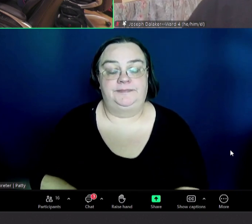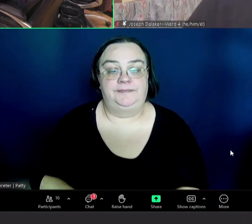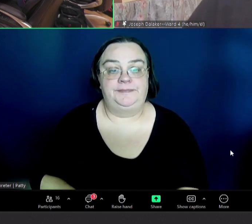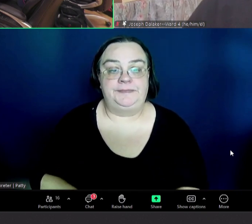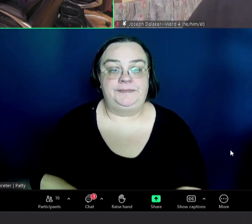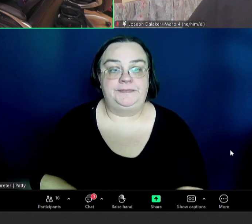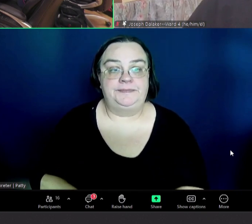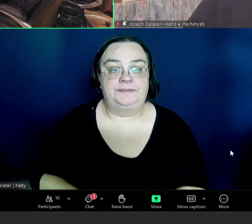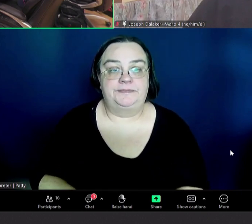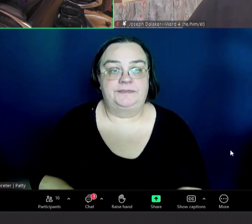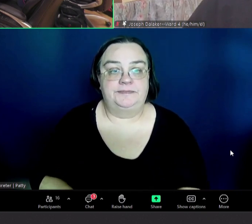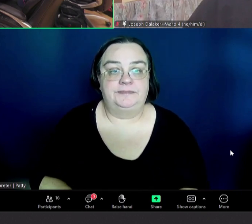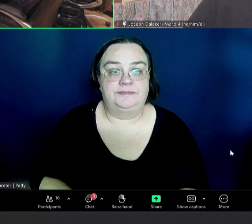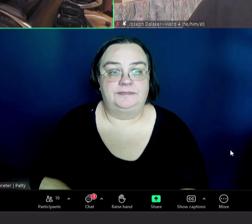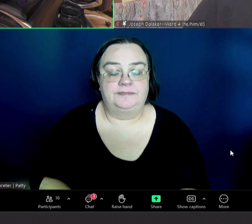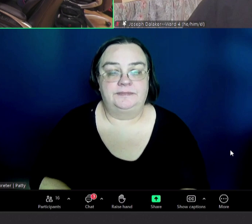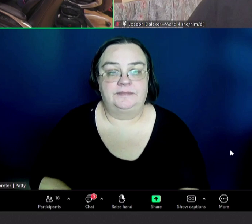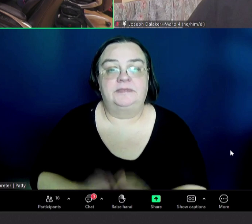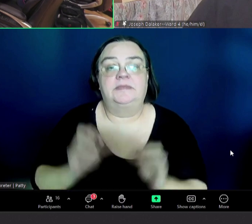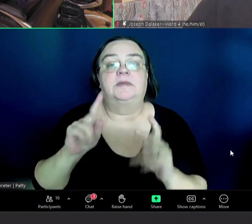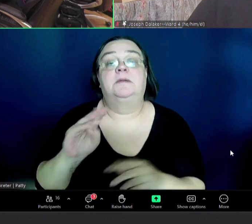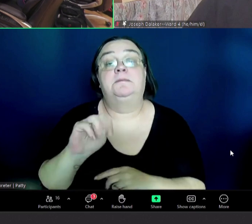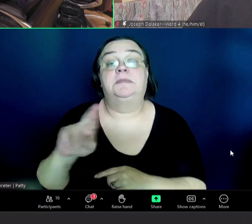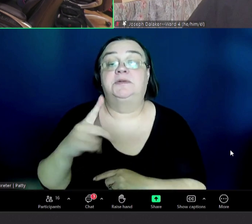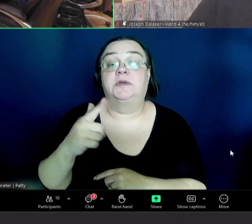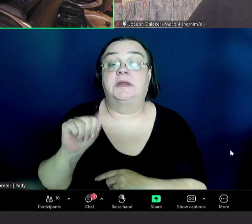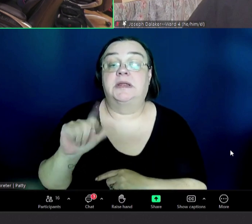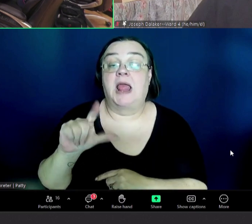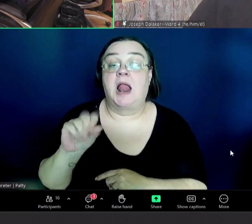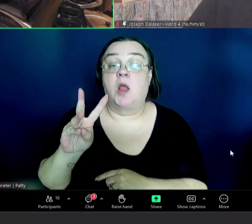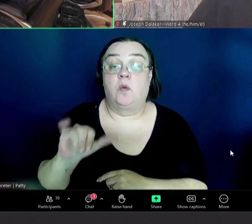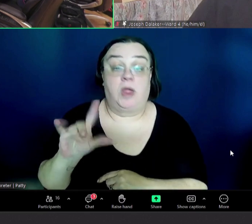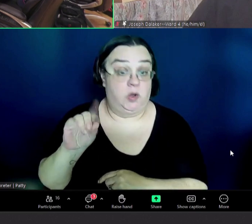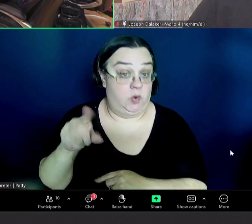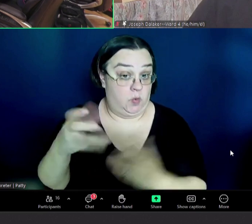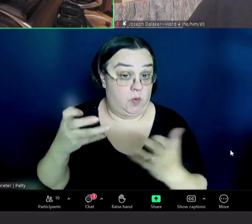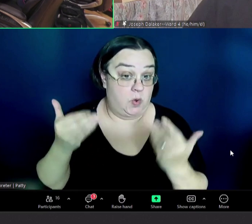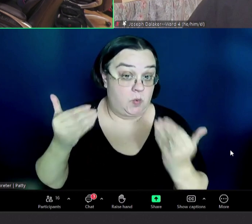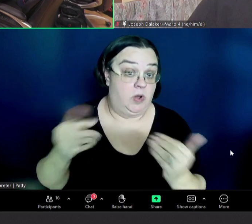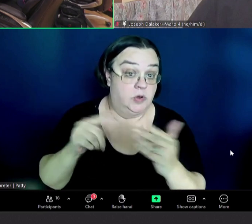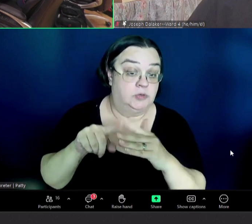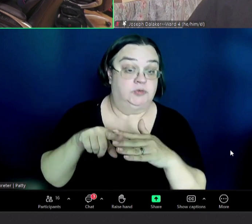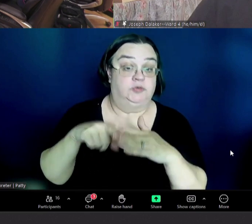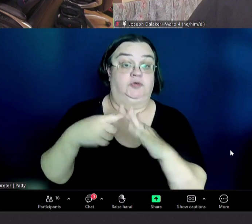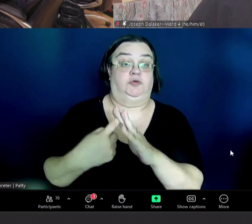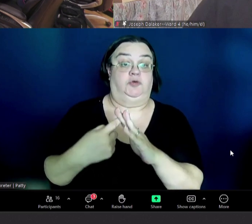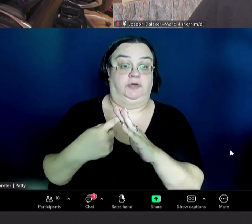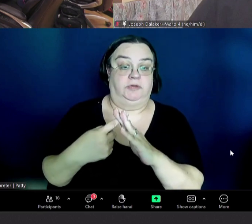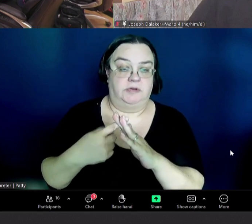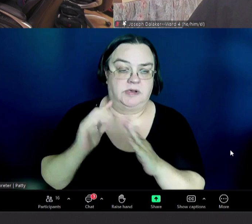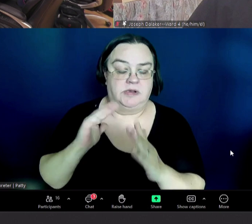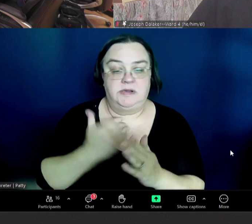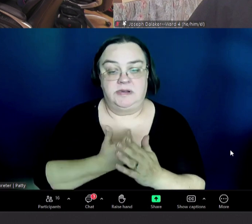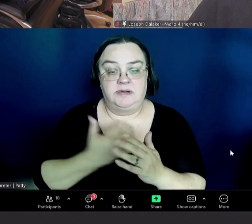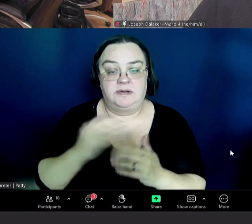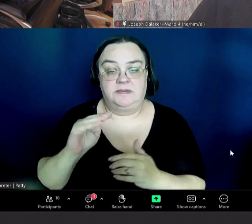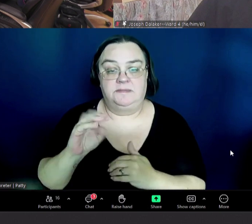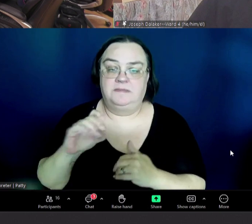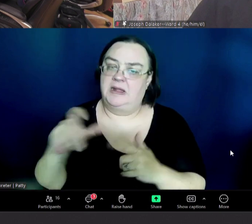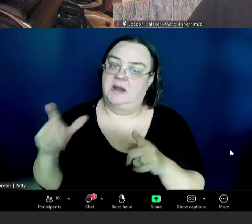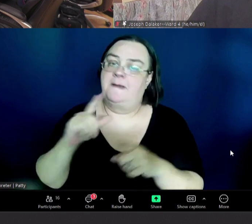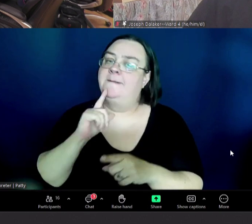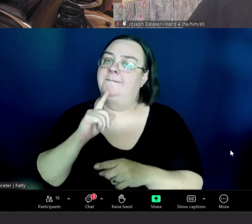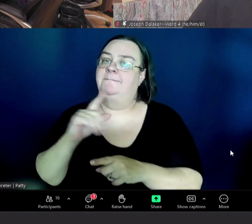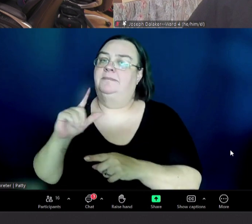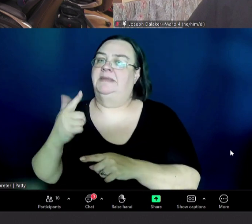All right, Mr. Galloway, do you want to tee up our WMATA folks? Mayor, I'll let you tee it up.